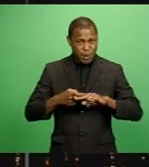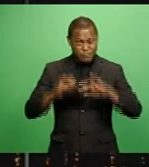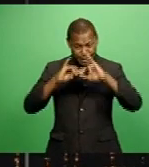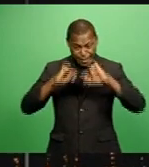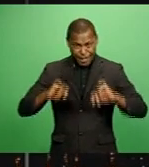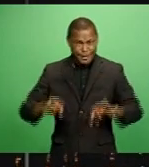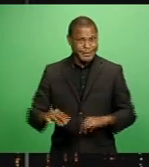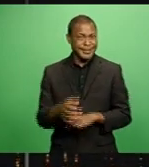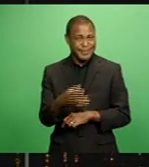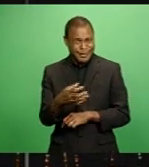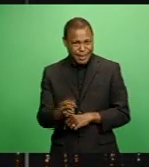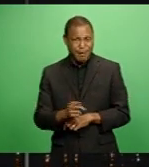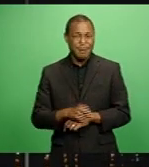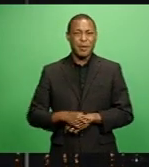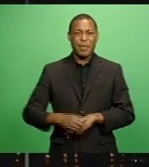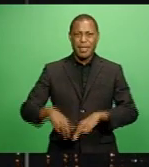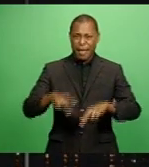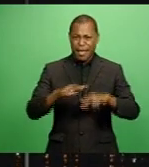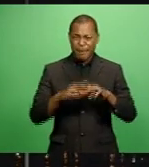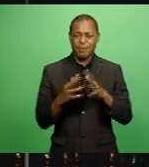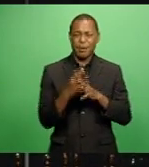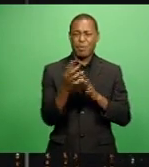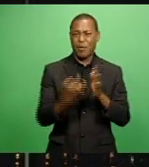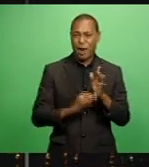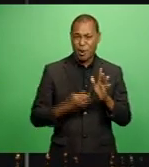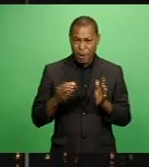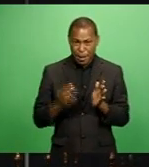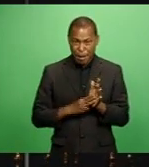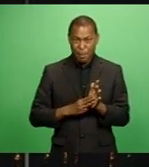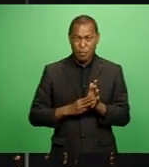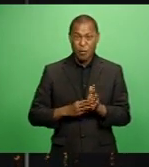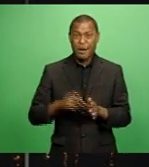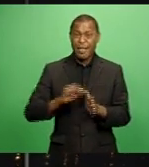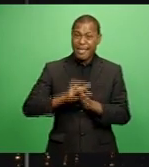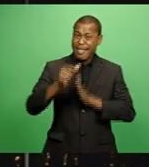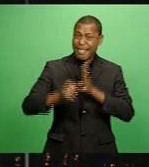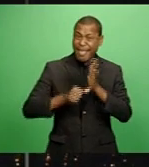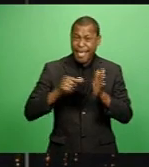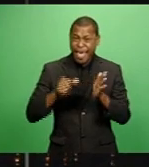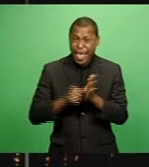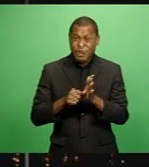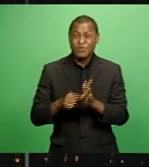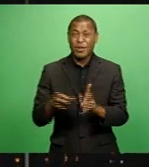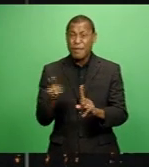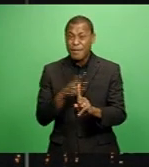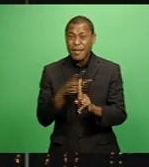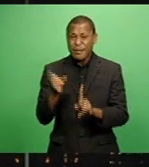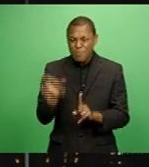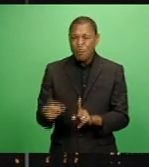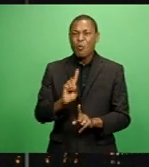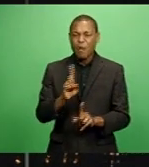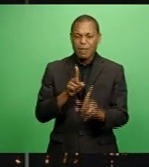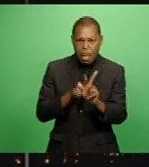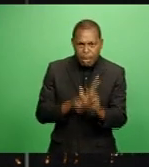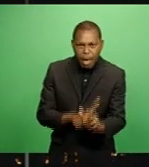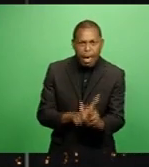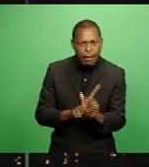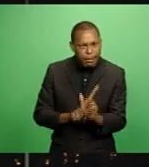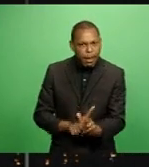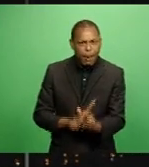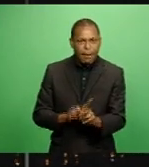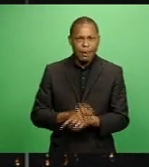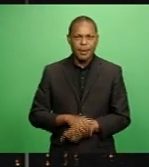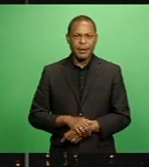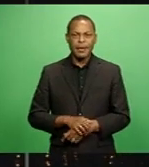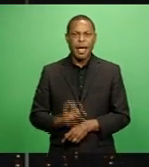Fiji women's rights movement reveals that the age of the perpetrators and the victims are getting younger and younger. Out of